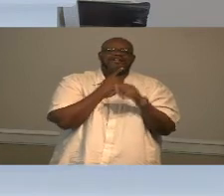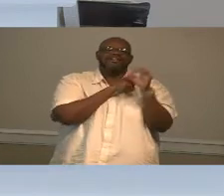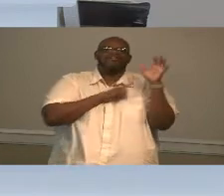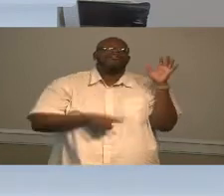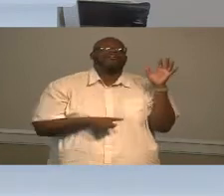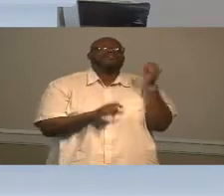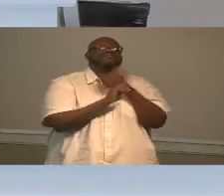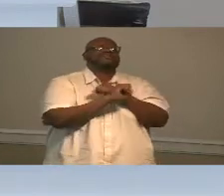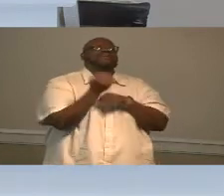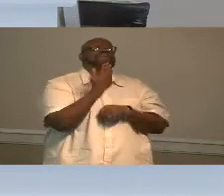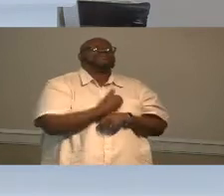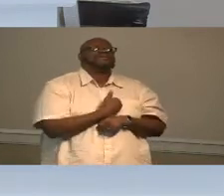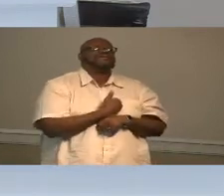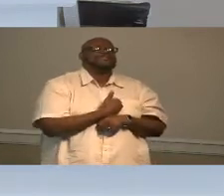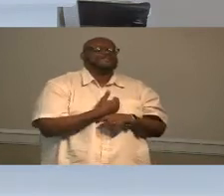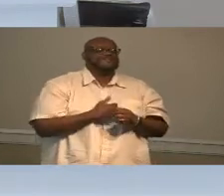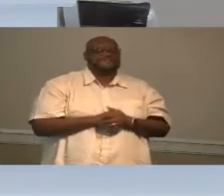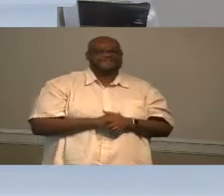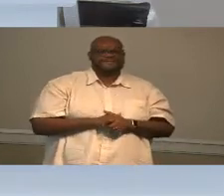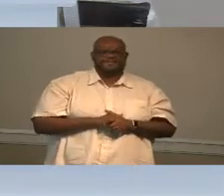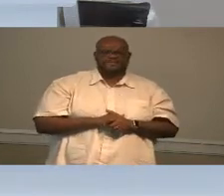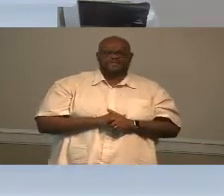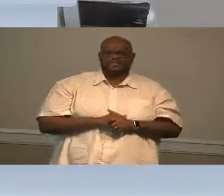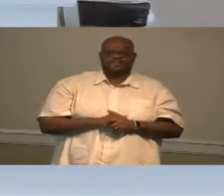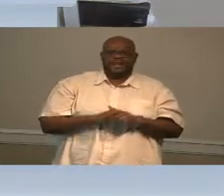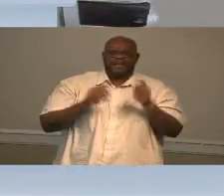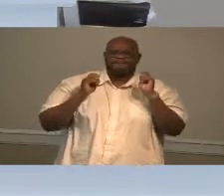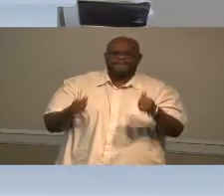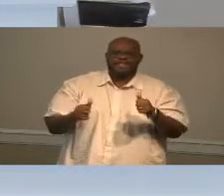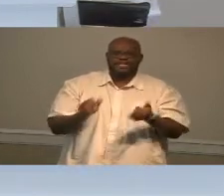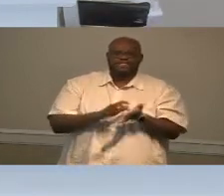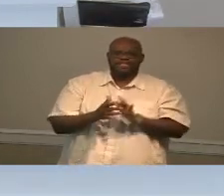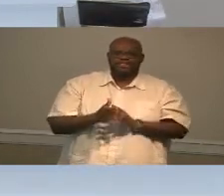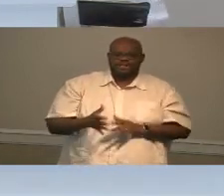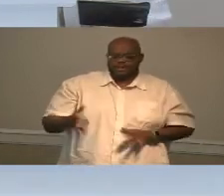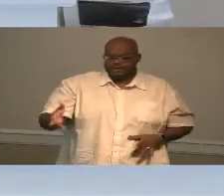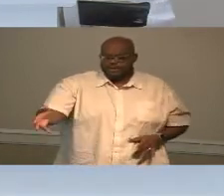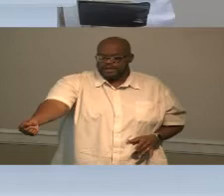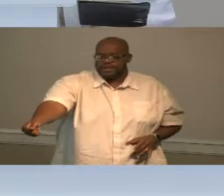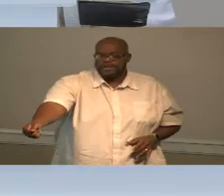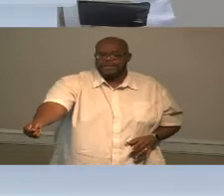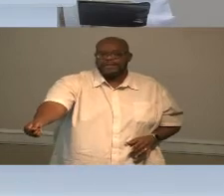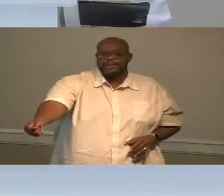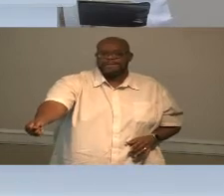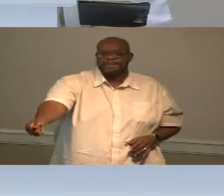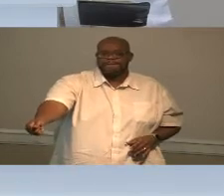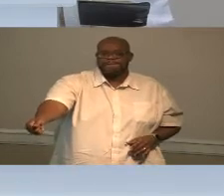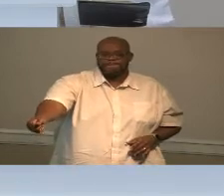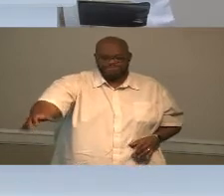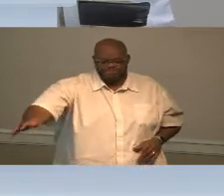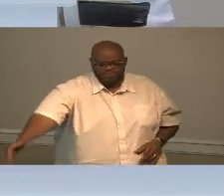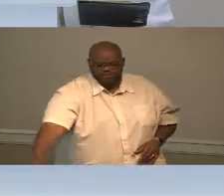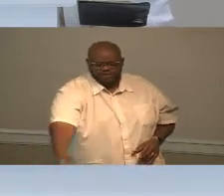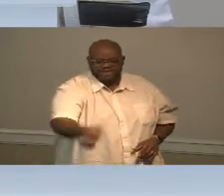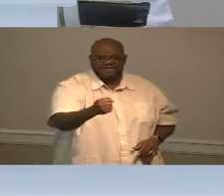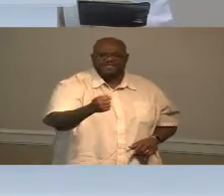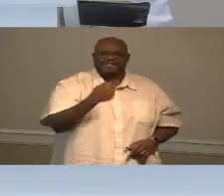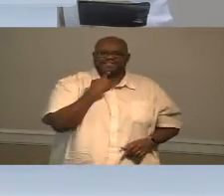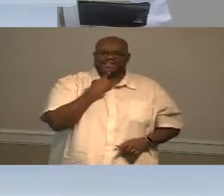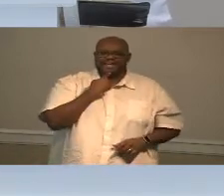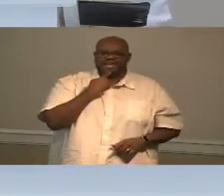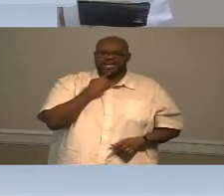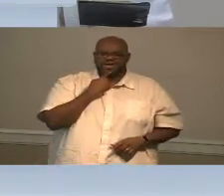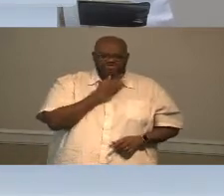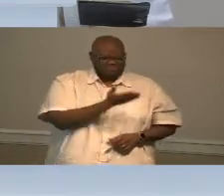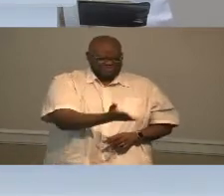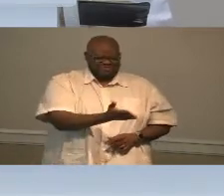save me." And immediately Jesus stretched forth his hand, caught him out, and said unto him, "O thou